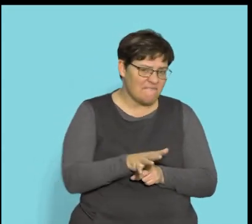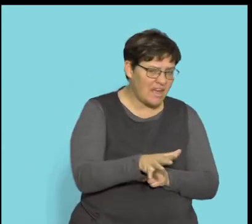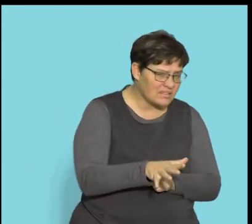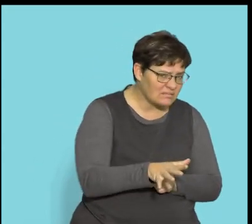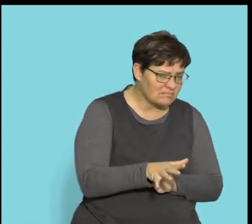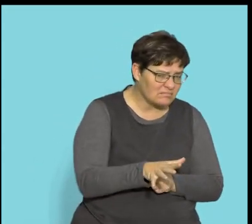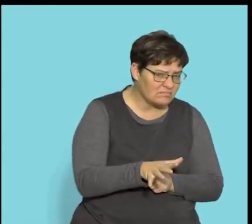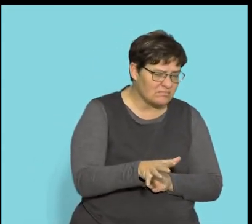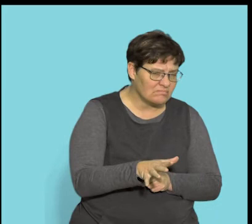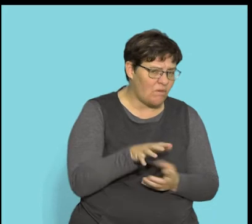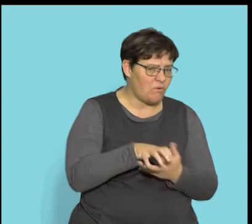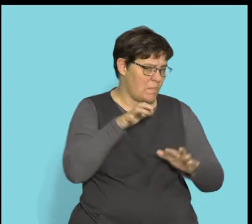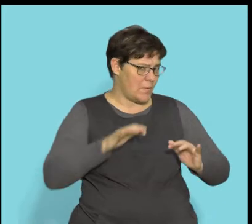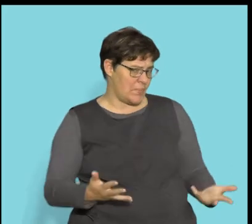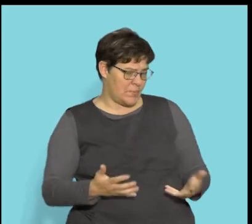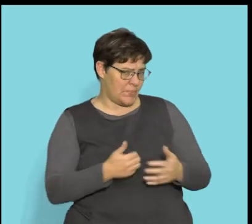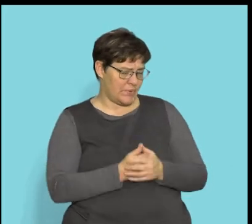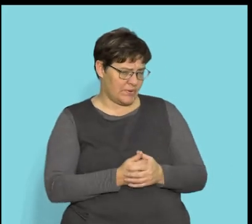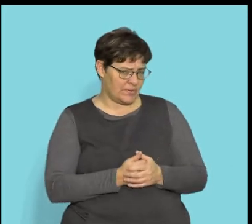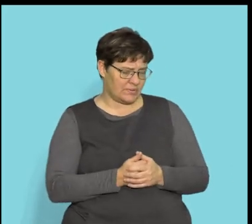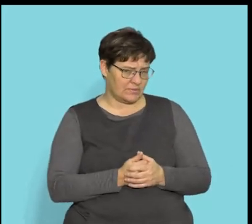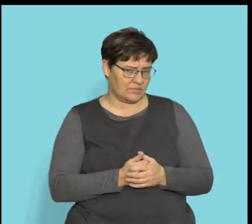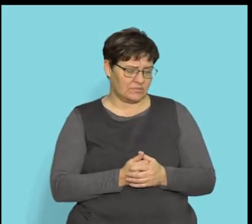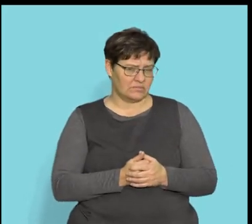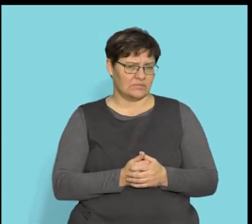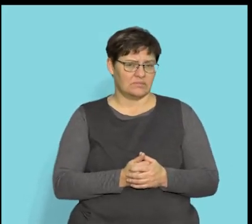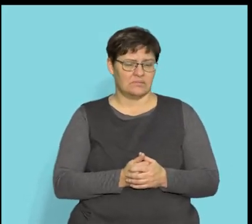going to affect my volume?